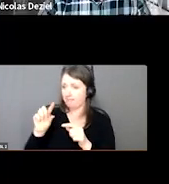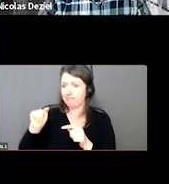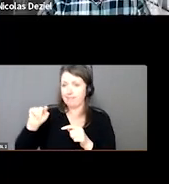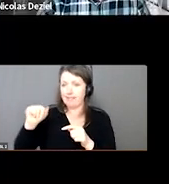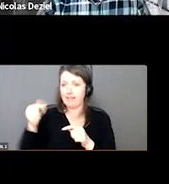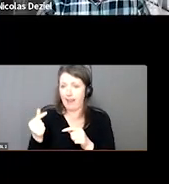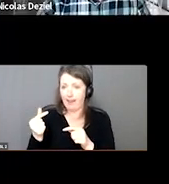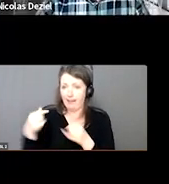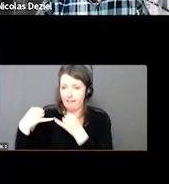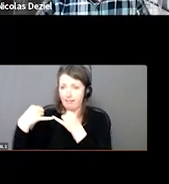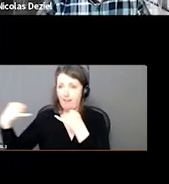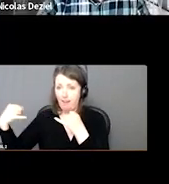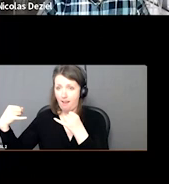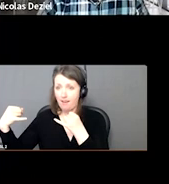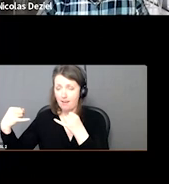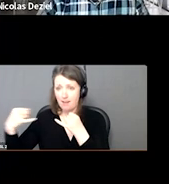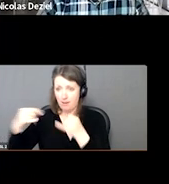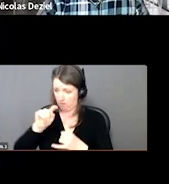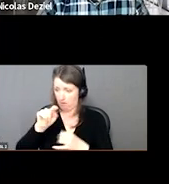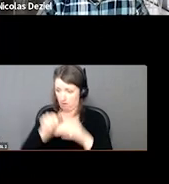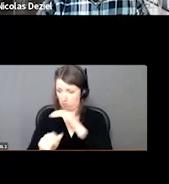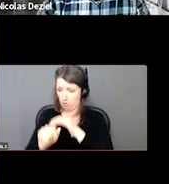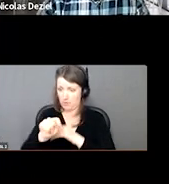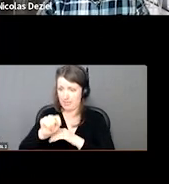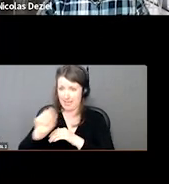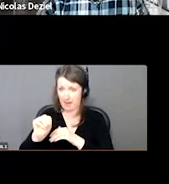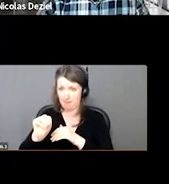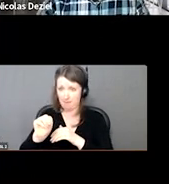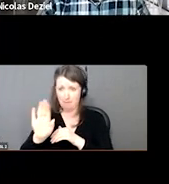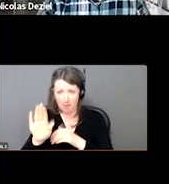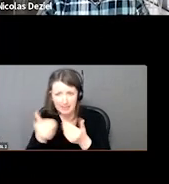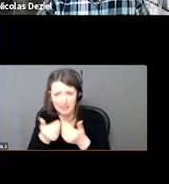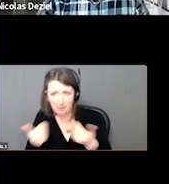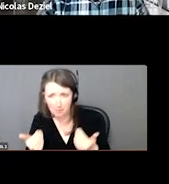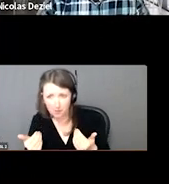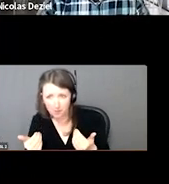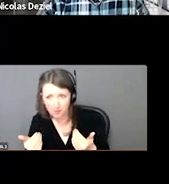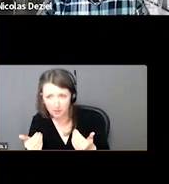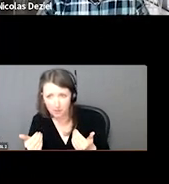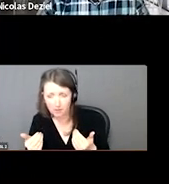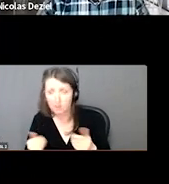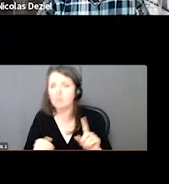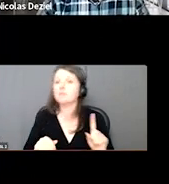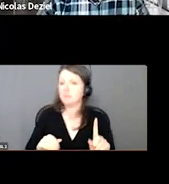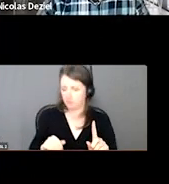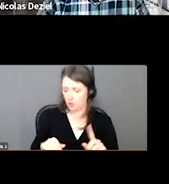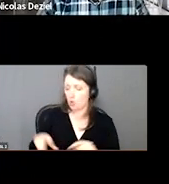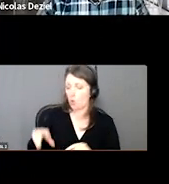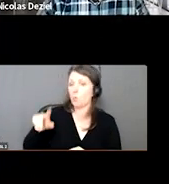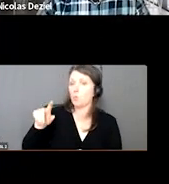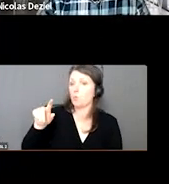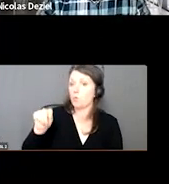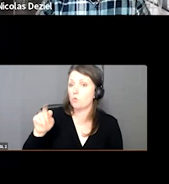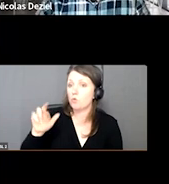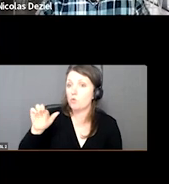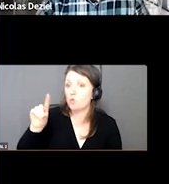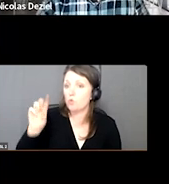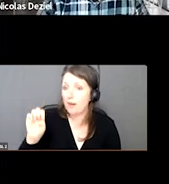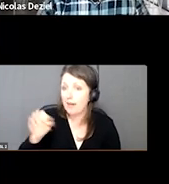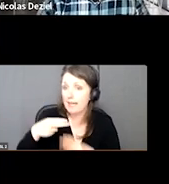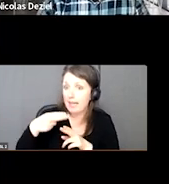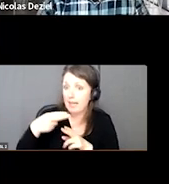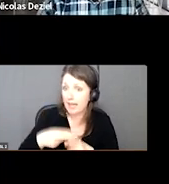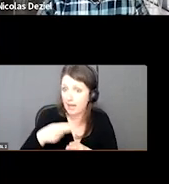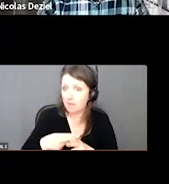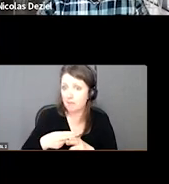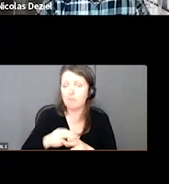So a few things here. So a trade name is different than a trademark. So a trade name can be like the business name that you go